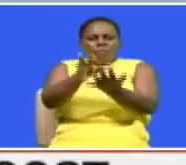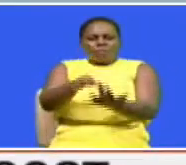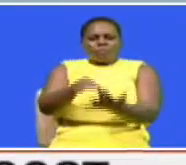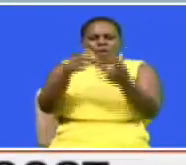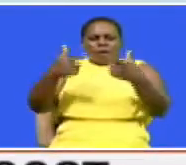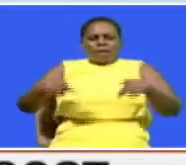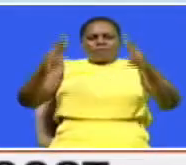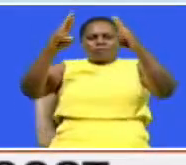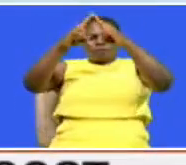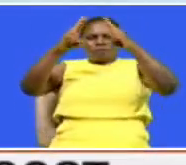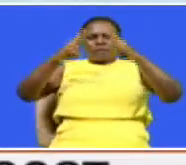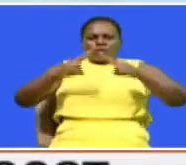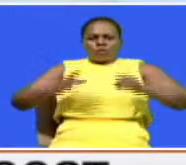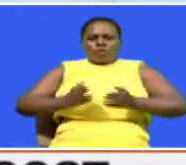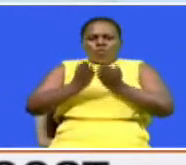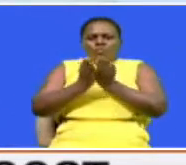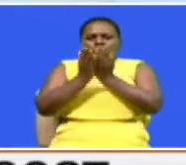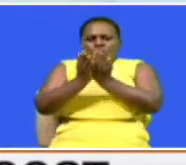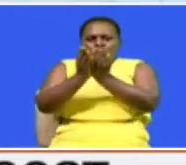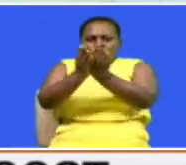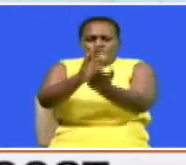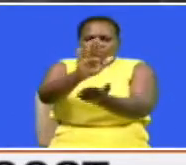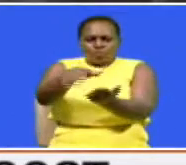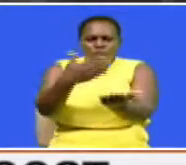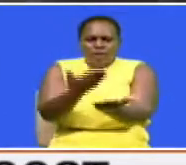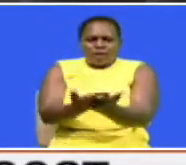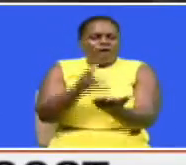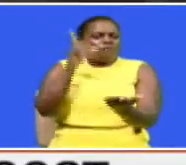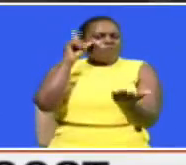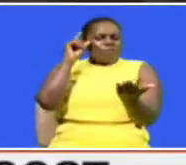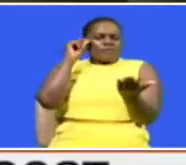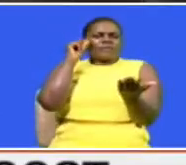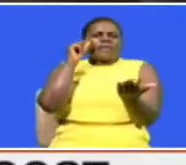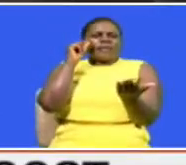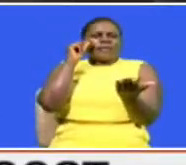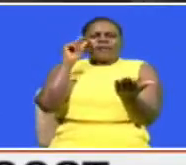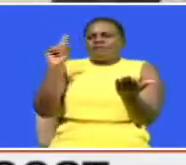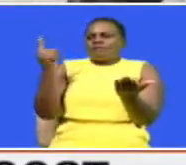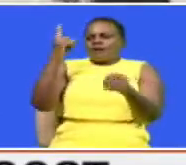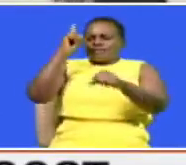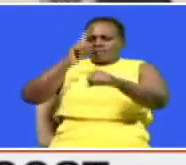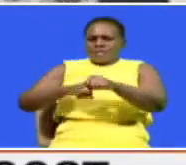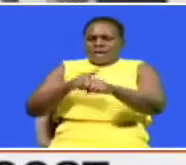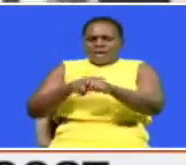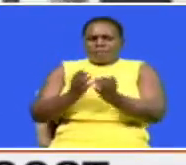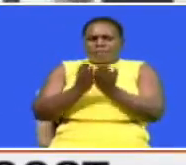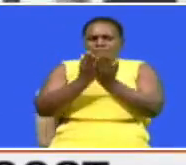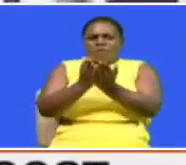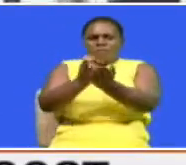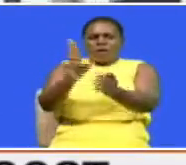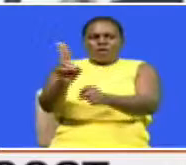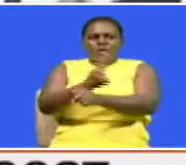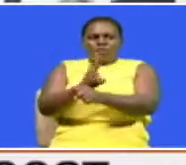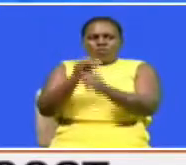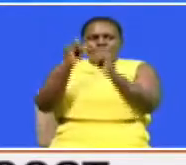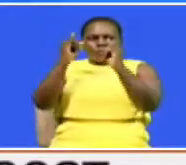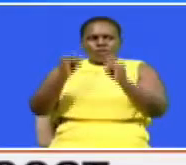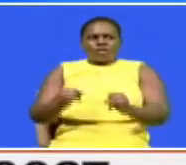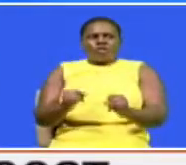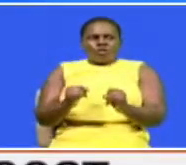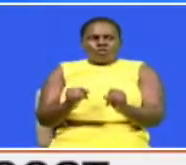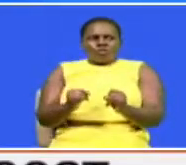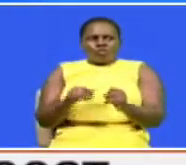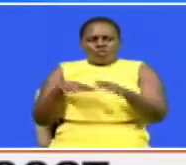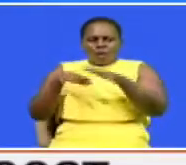allow international cruise liners to dock at the facility often. This is the first time that passengers are using the new passenger lobby